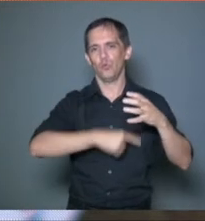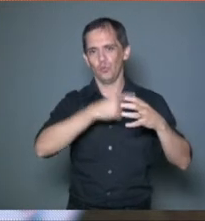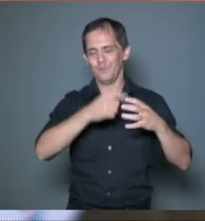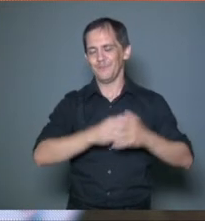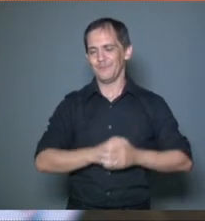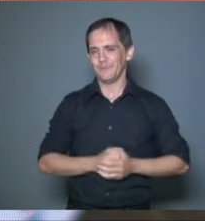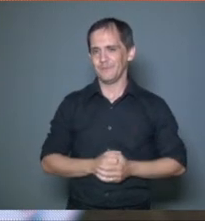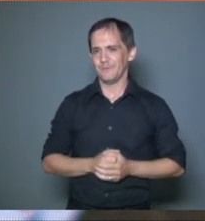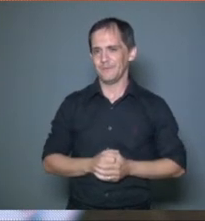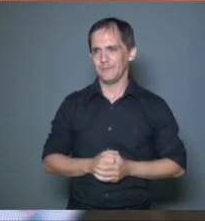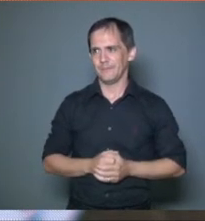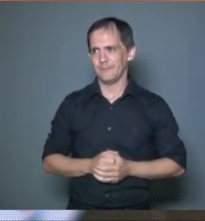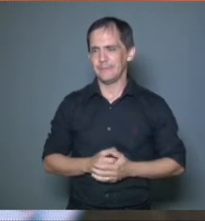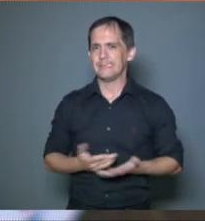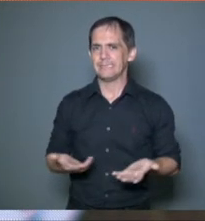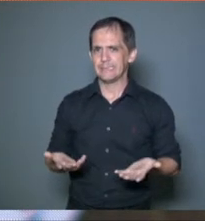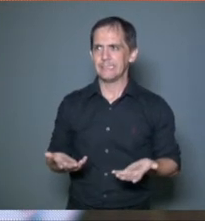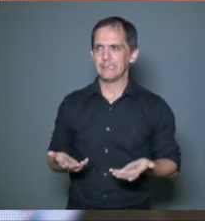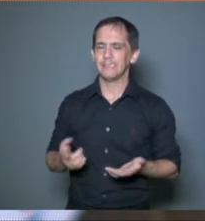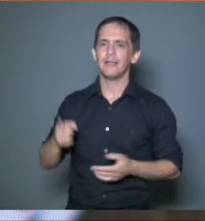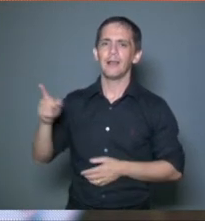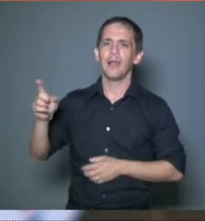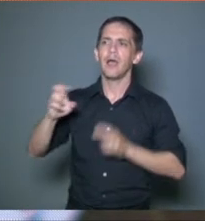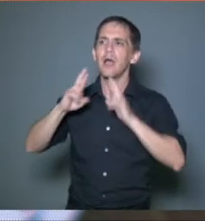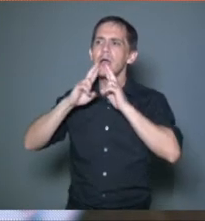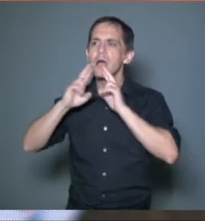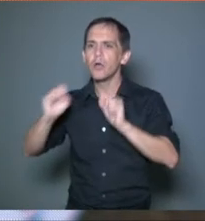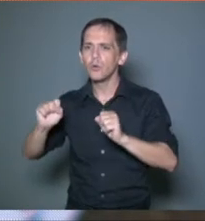produces. So that